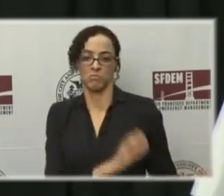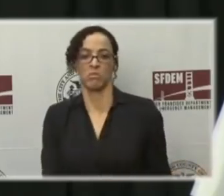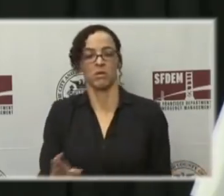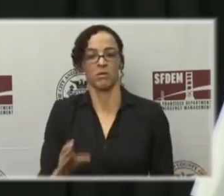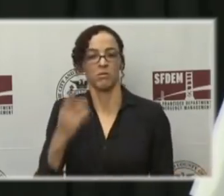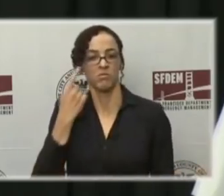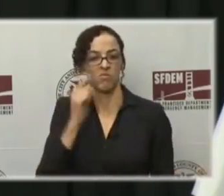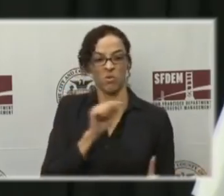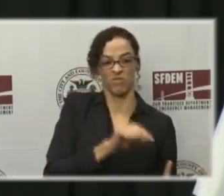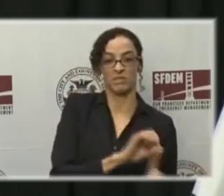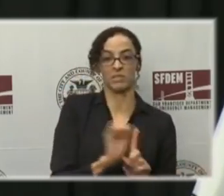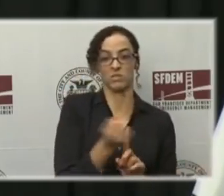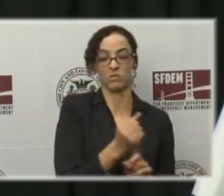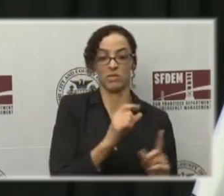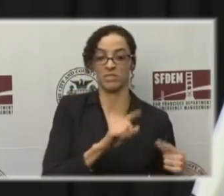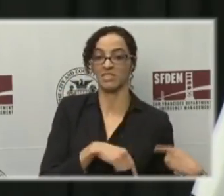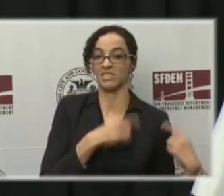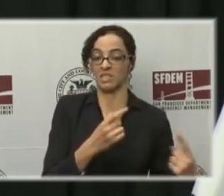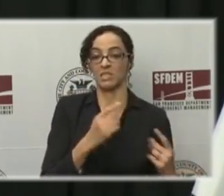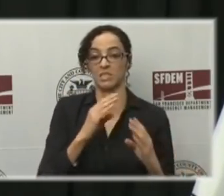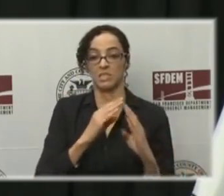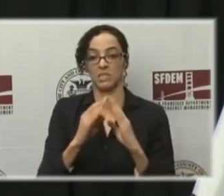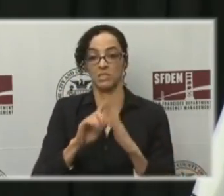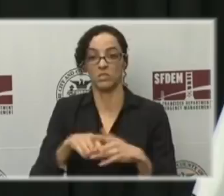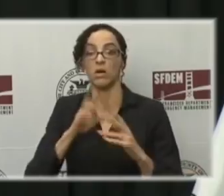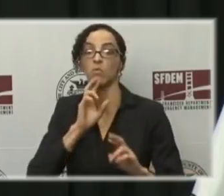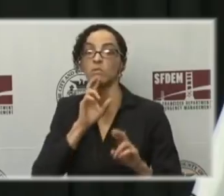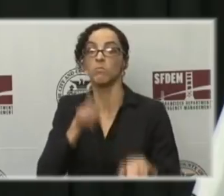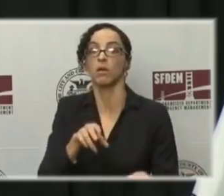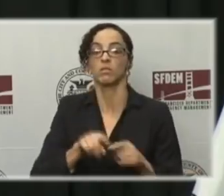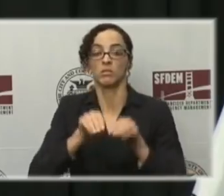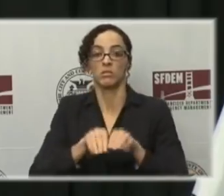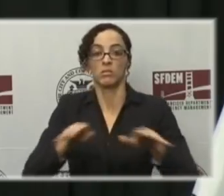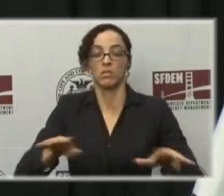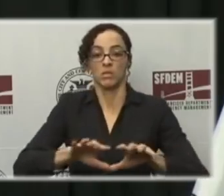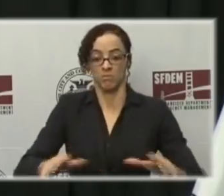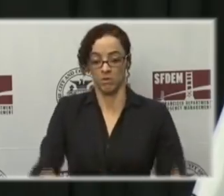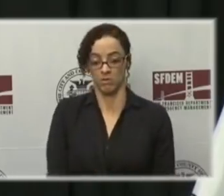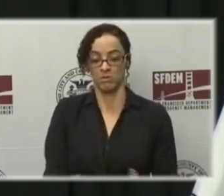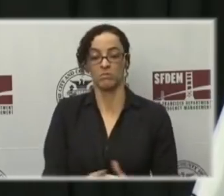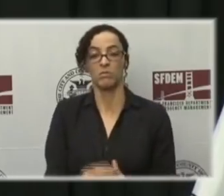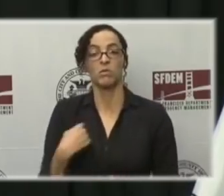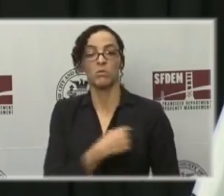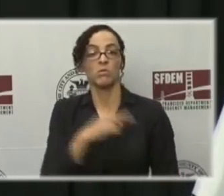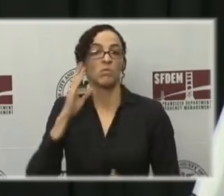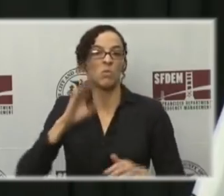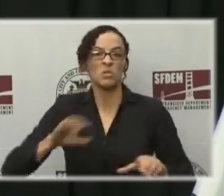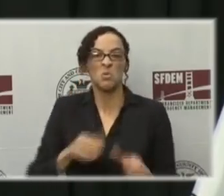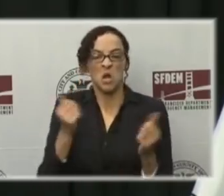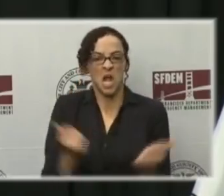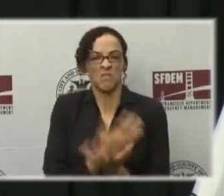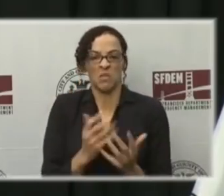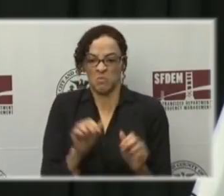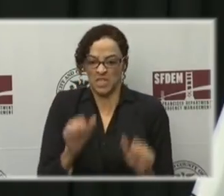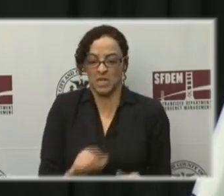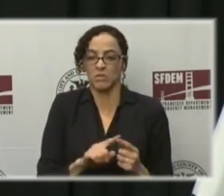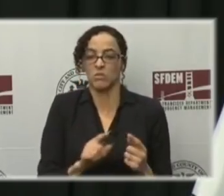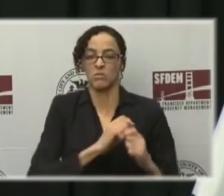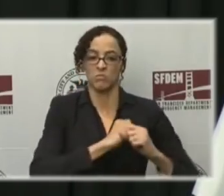pandemic. And we will continue to do everything we can to protect Laguna Honda's residents and